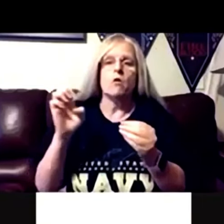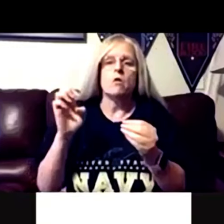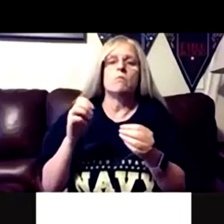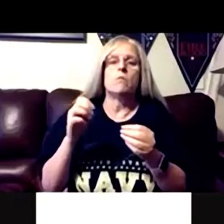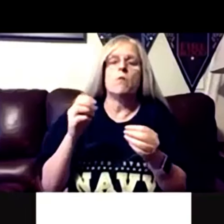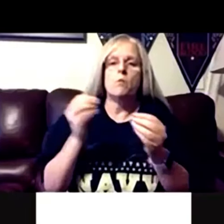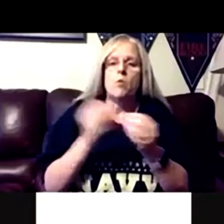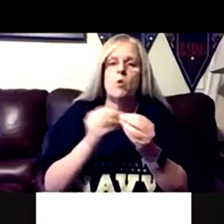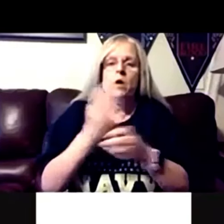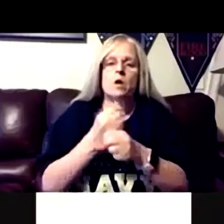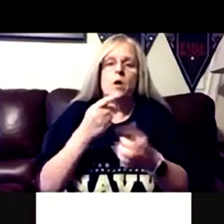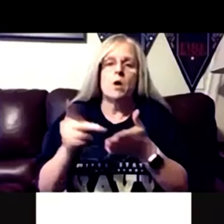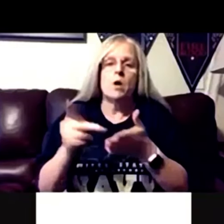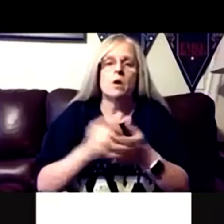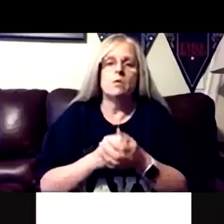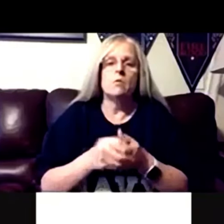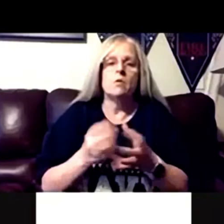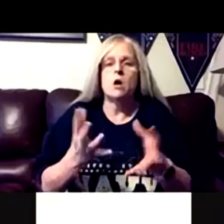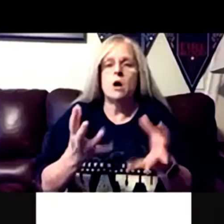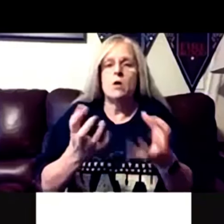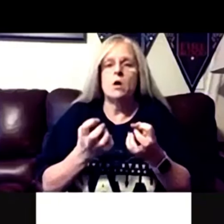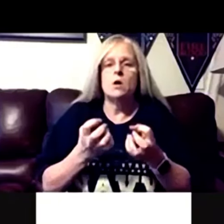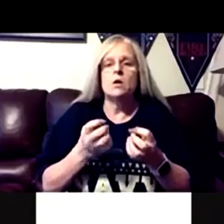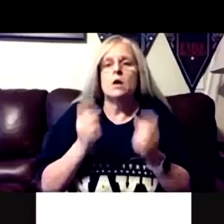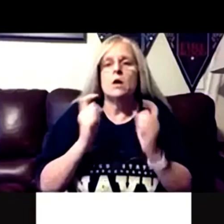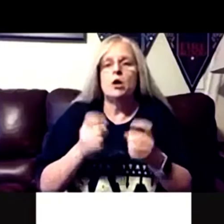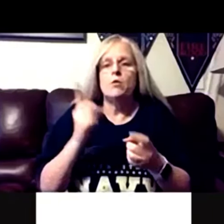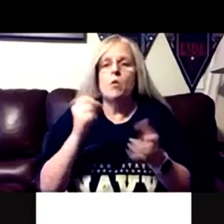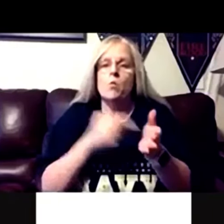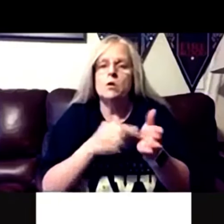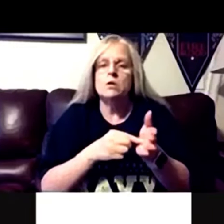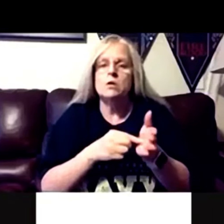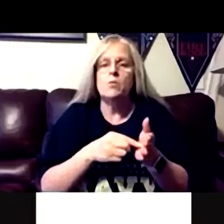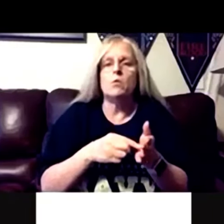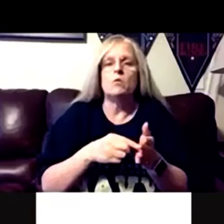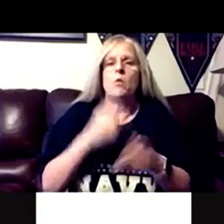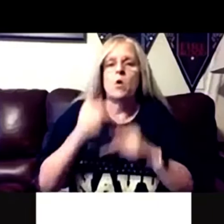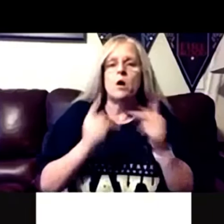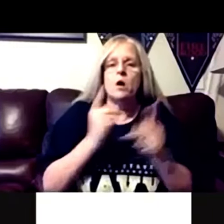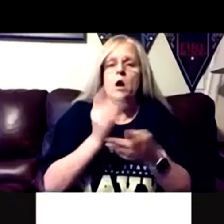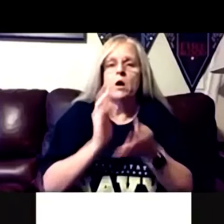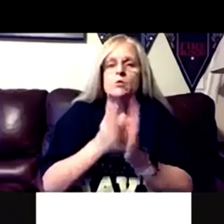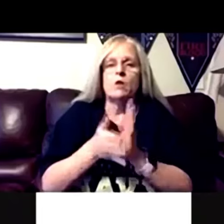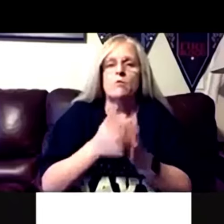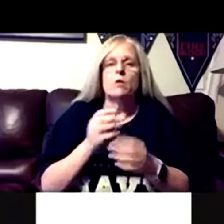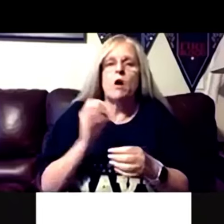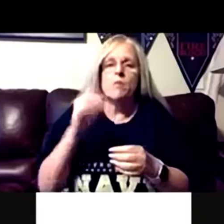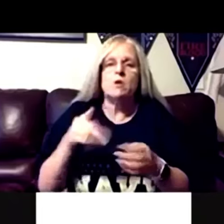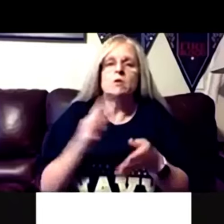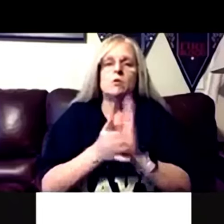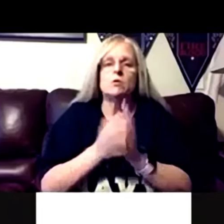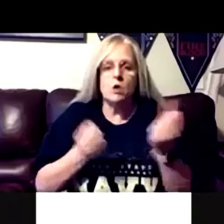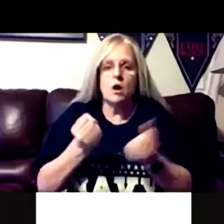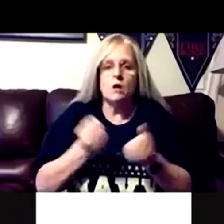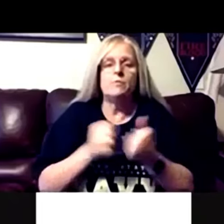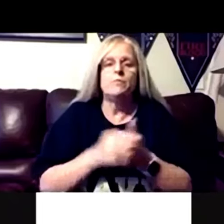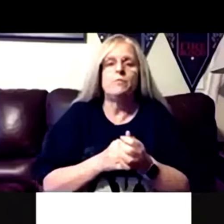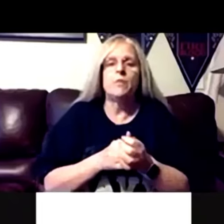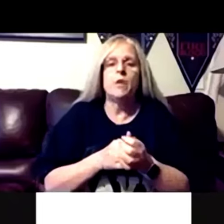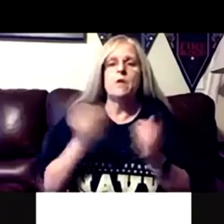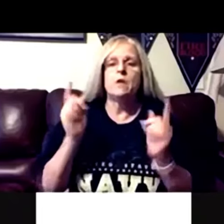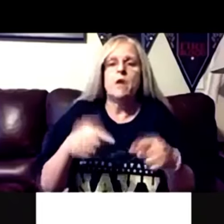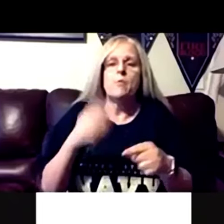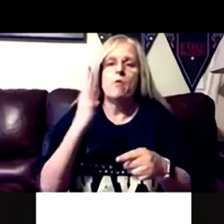paid. I want to give you one more example of the kind of traffic ONPASSIVE can drive. And this just happened a few weeks